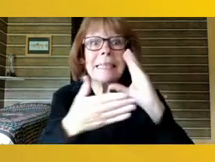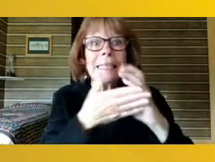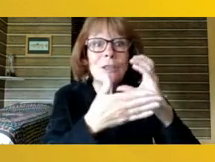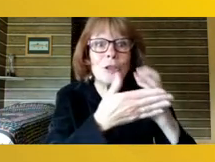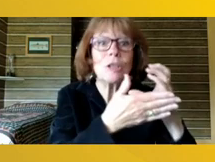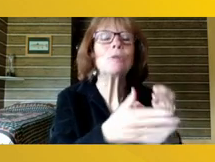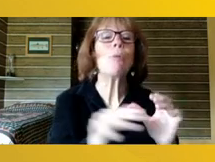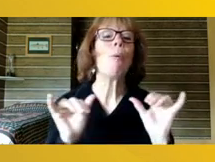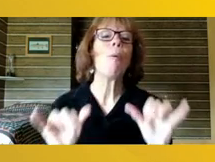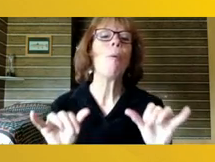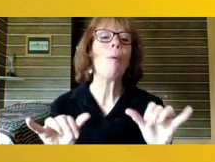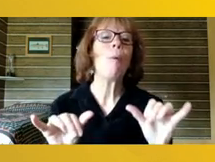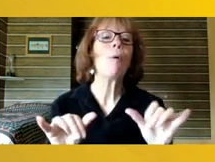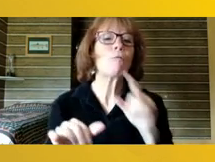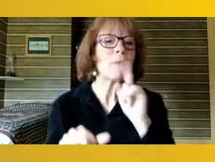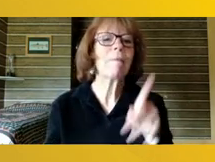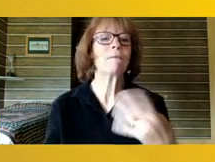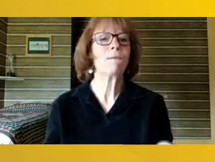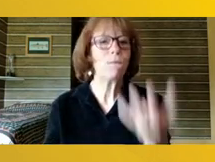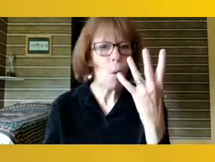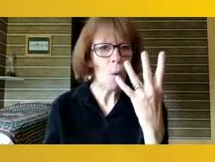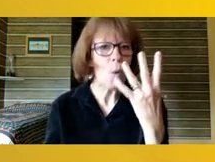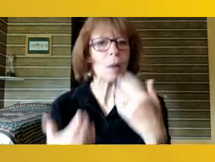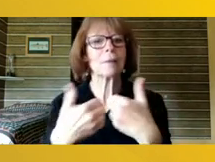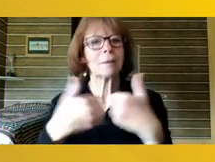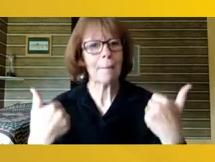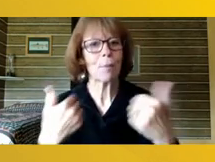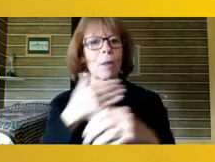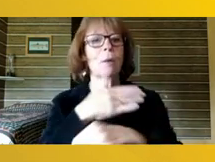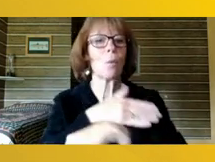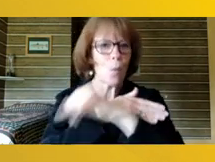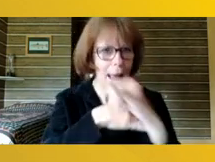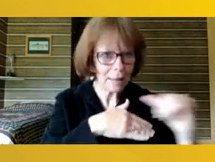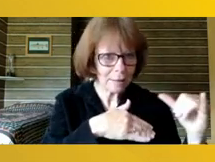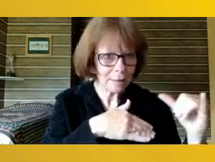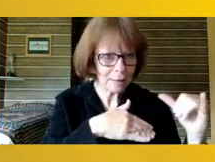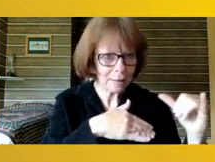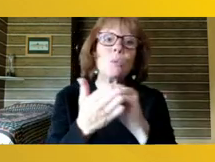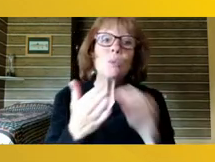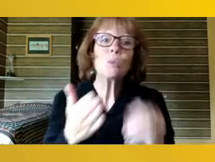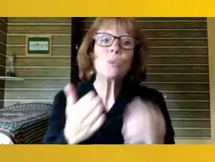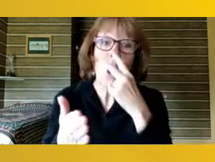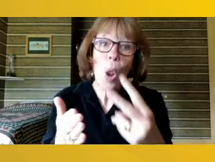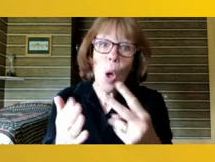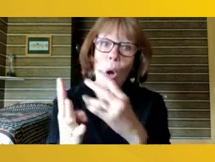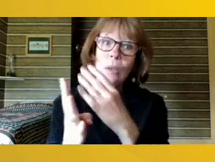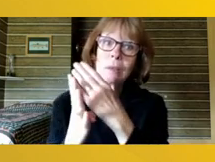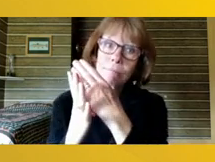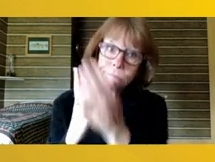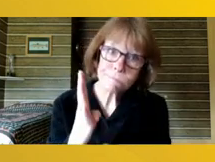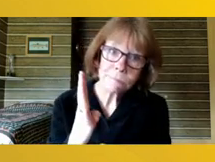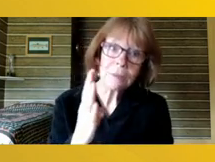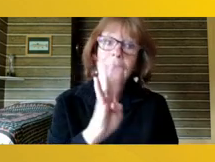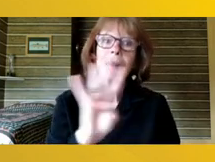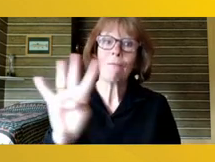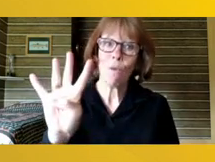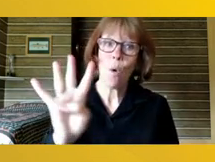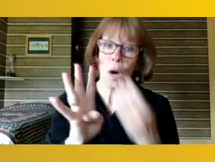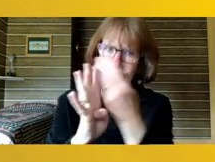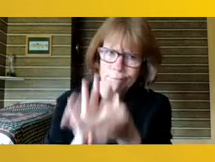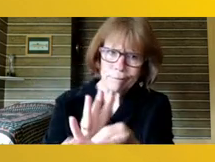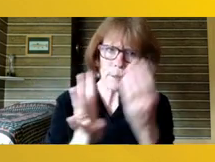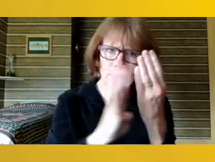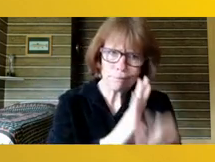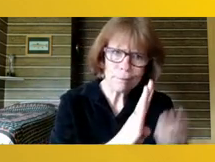different whales. And then each student looks at the specific migration pattern of one of those whales and see if it matches